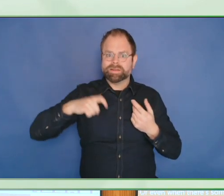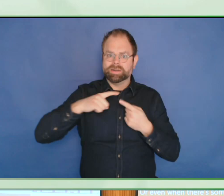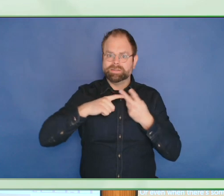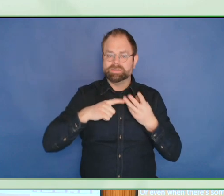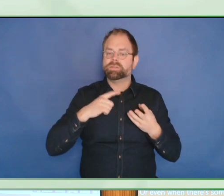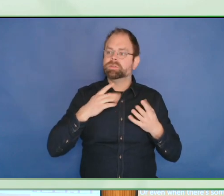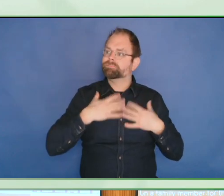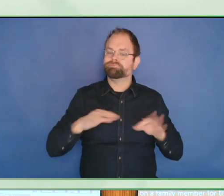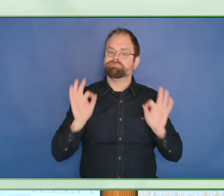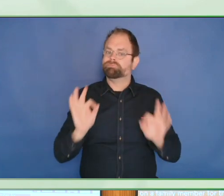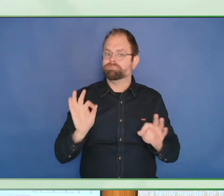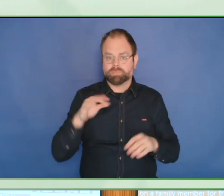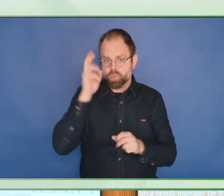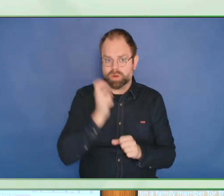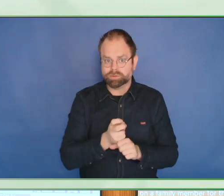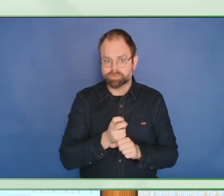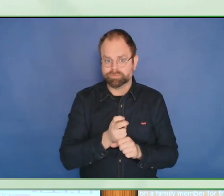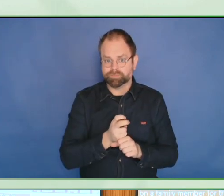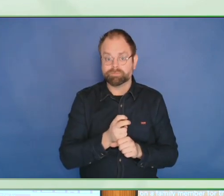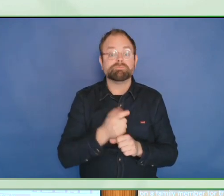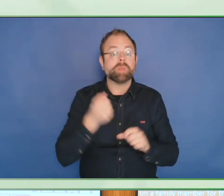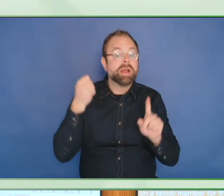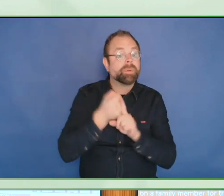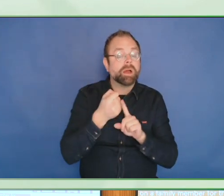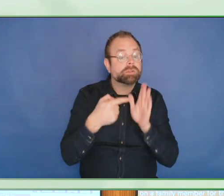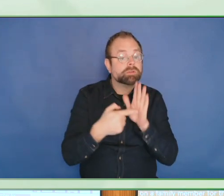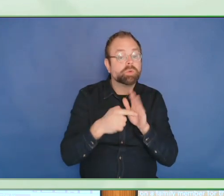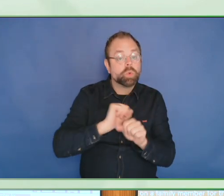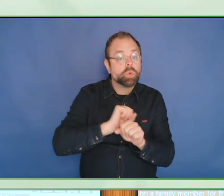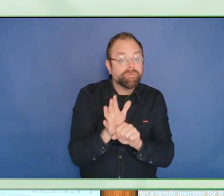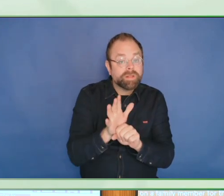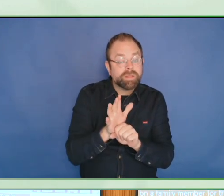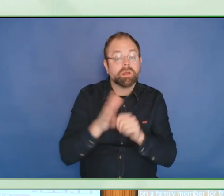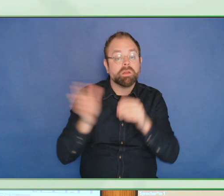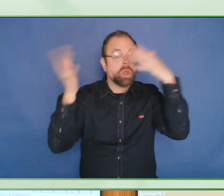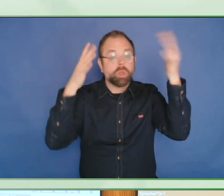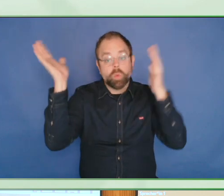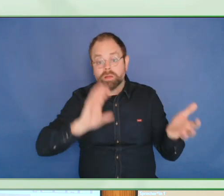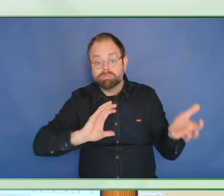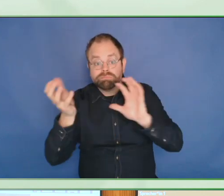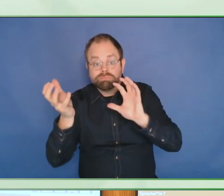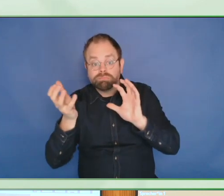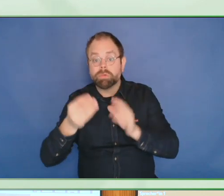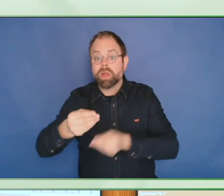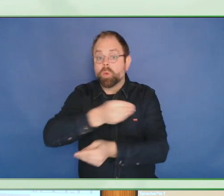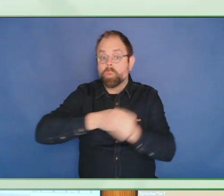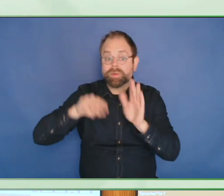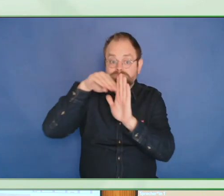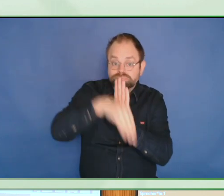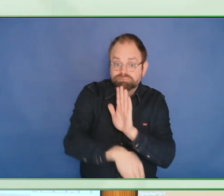So there is a lack of gender disaggregated data in disabilities and also gender disaggregated data in a lot of